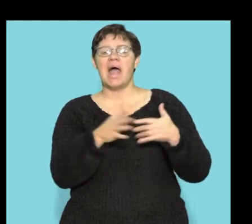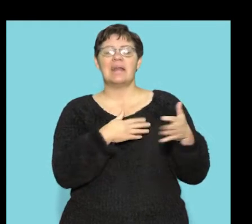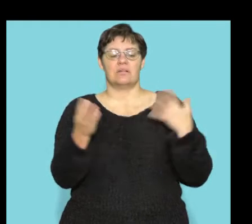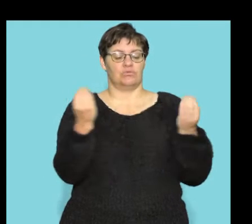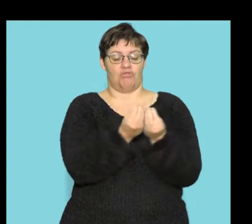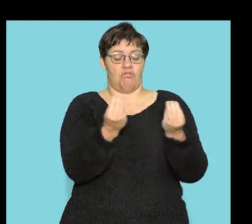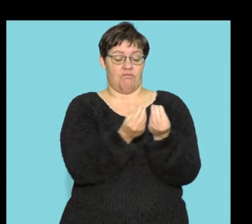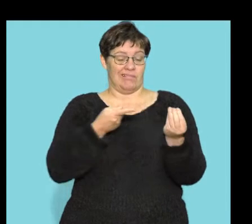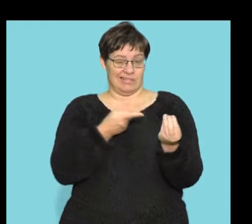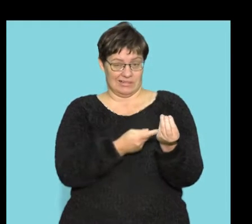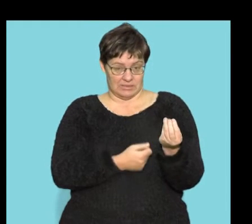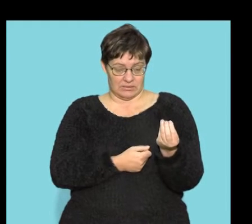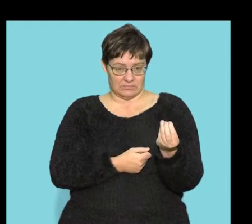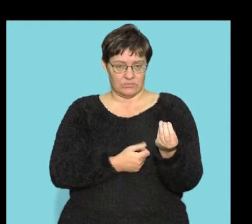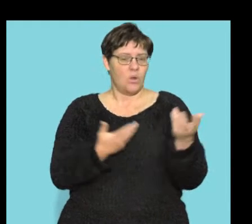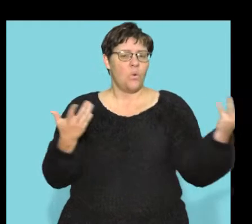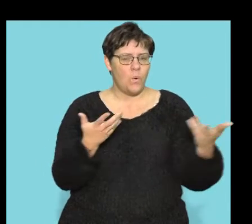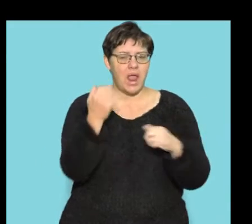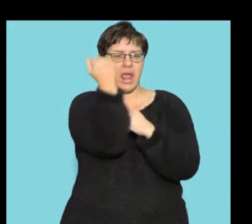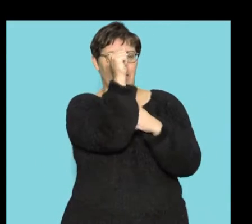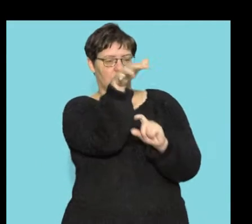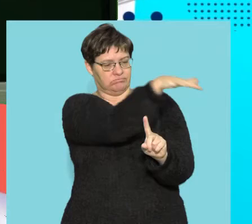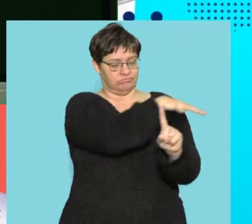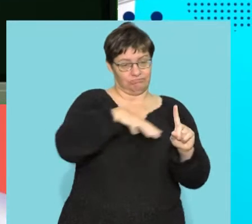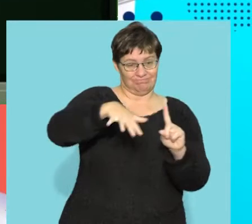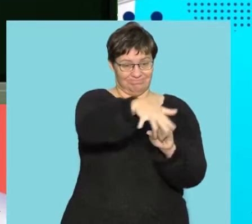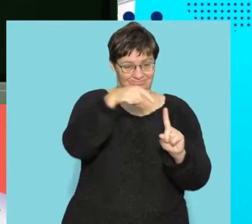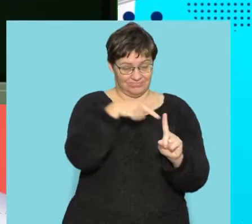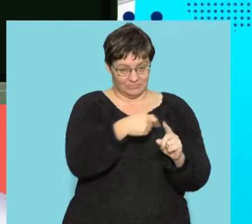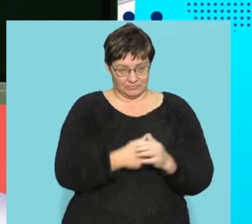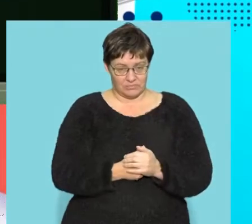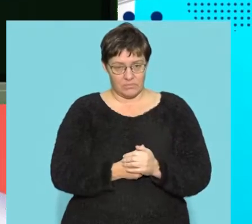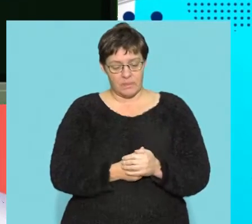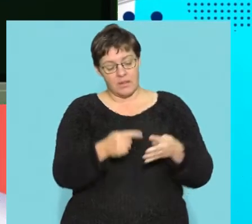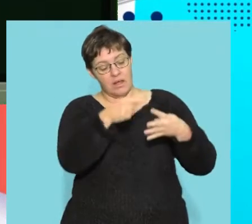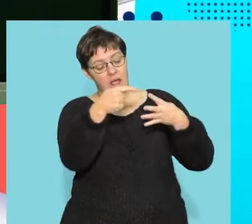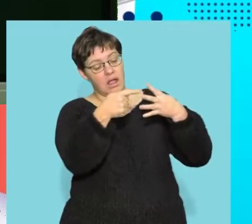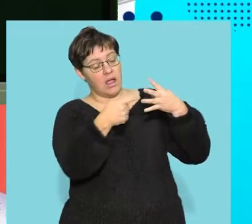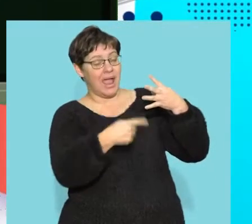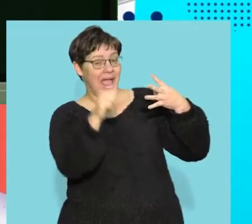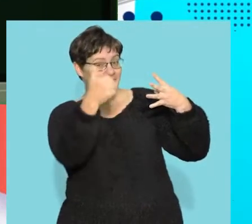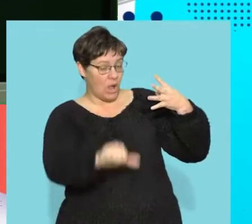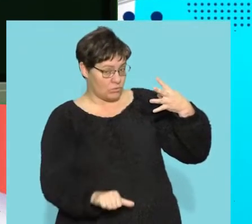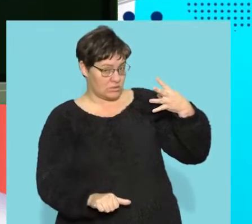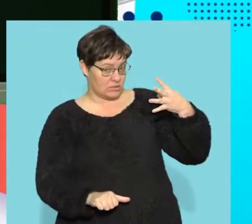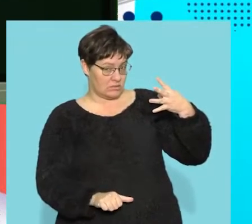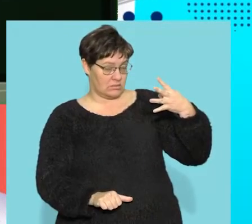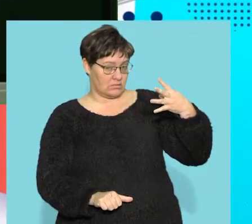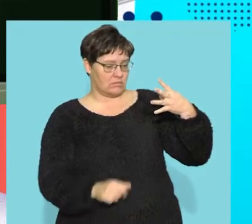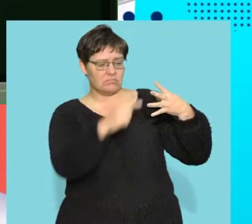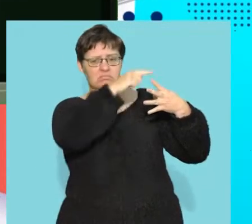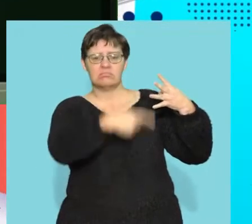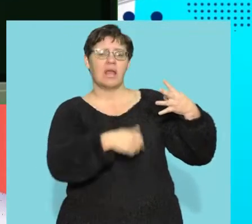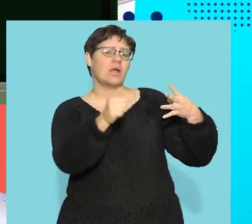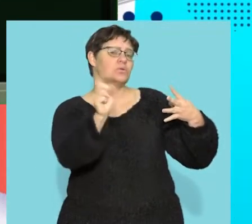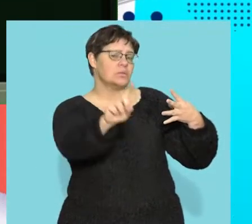dealing with stock in a manufacturing concern, right, there are 4 accounts that you deal with. What are